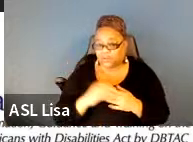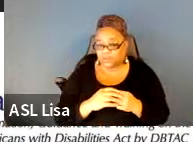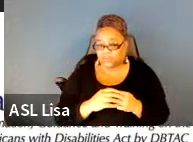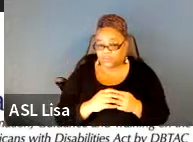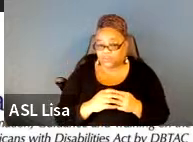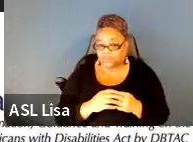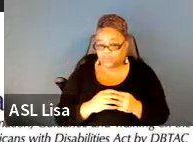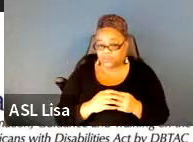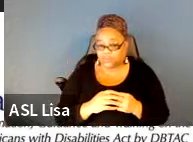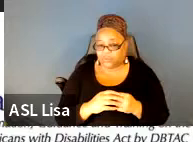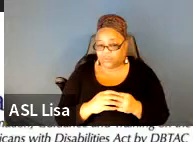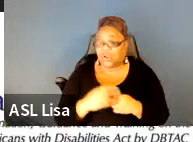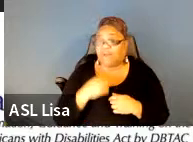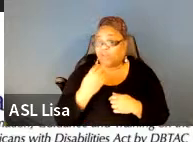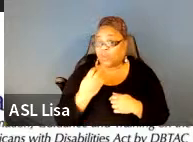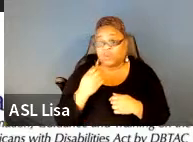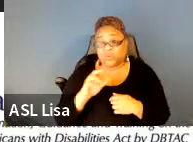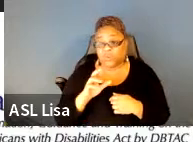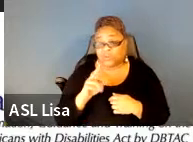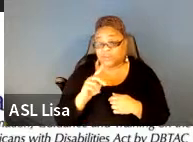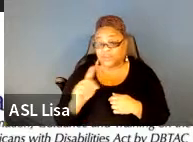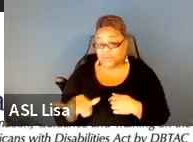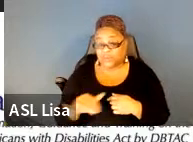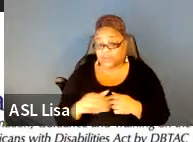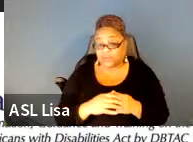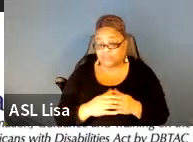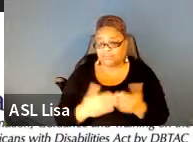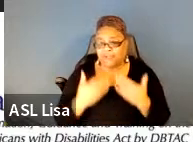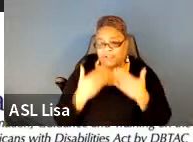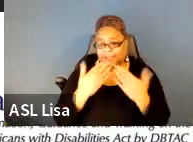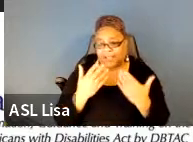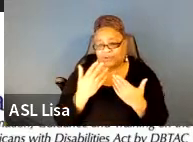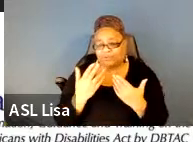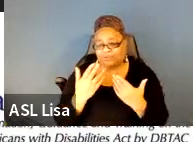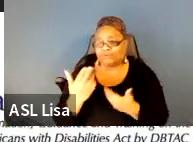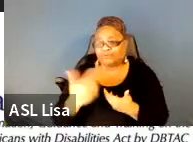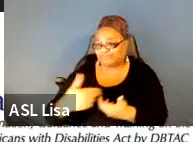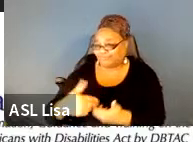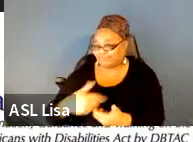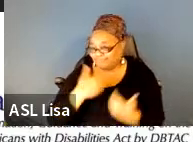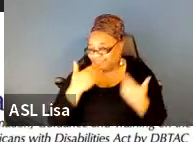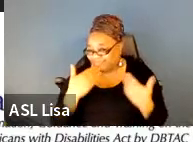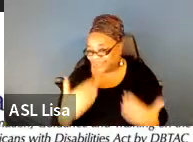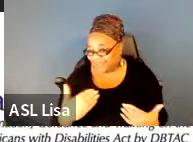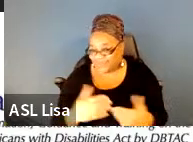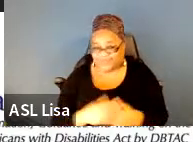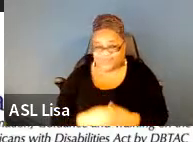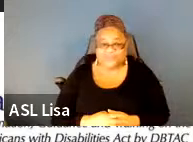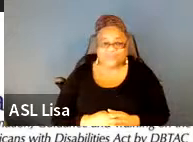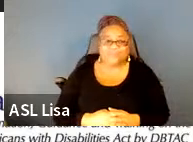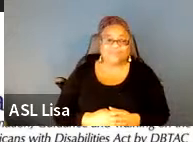877-232-1990, voice or TTY. Again, thank you for participating in today's webinar.